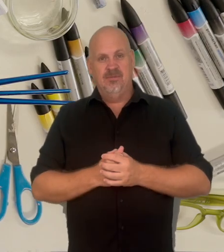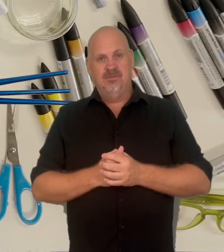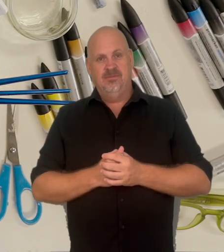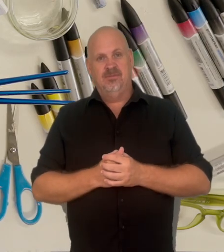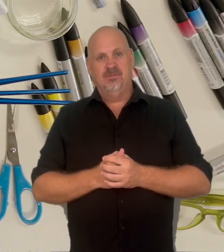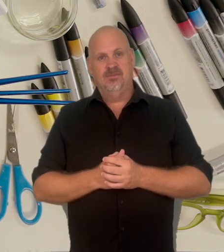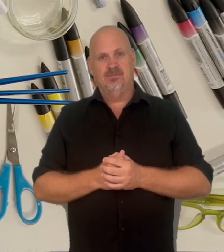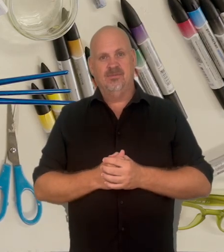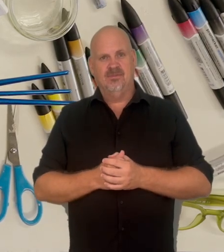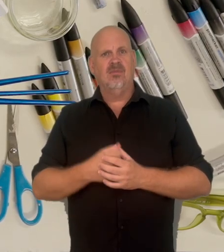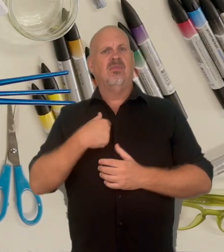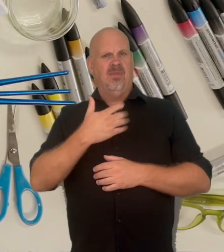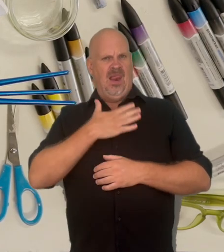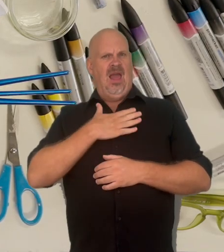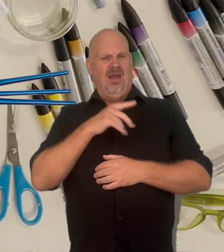Ooh, I like these markers.